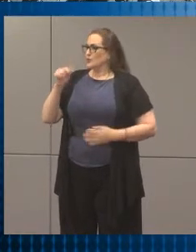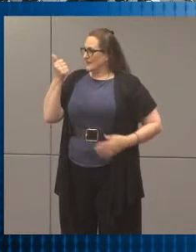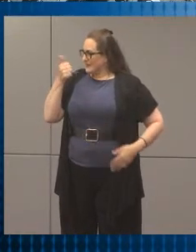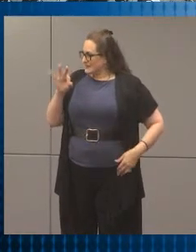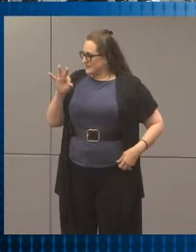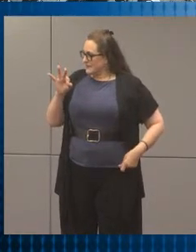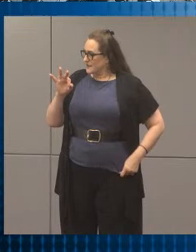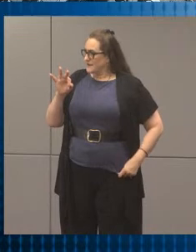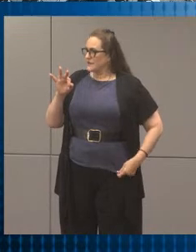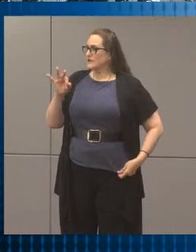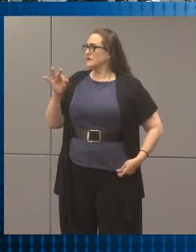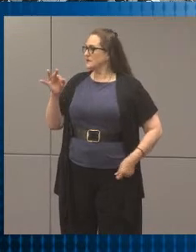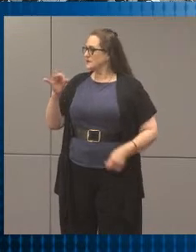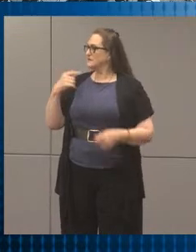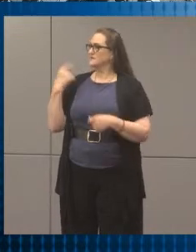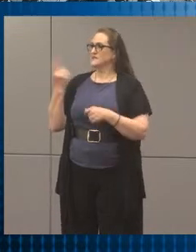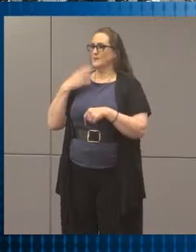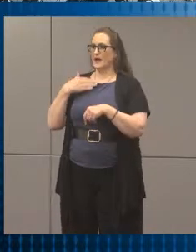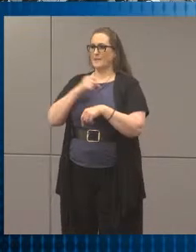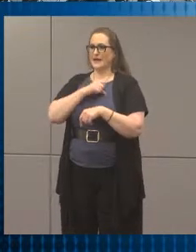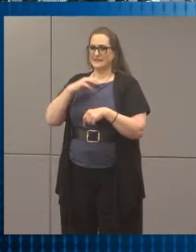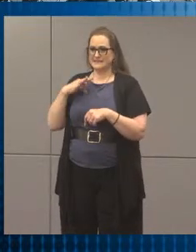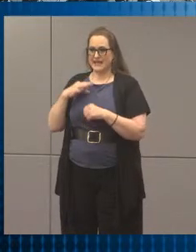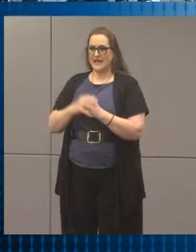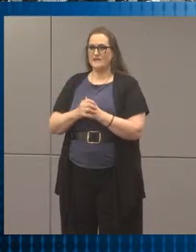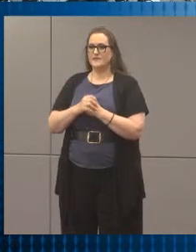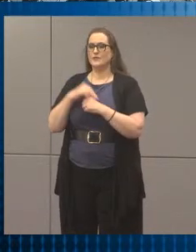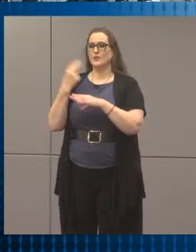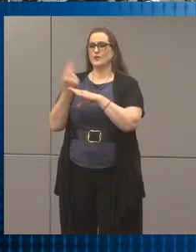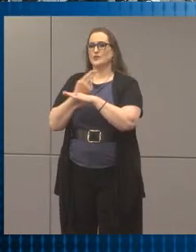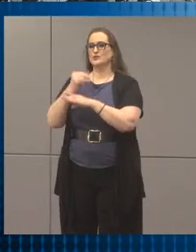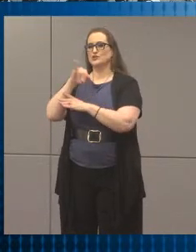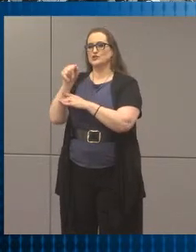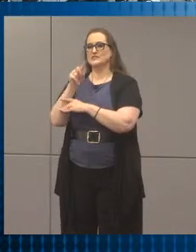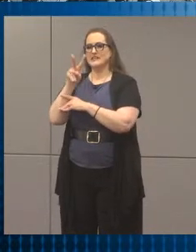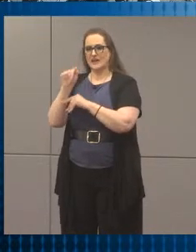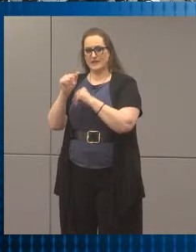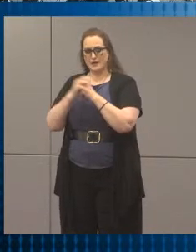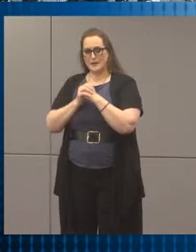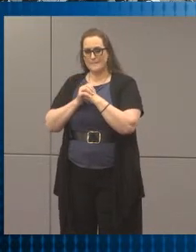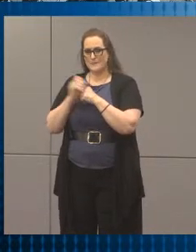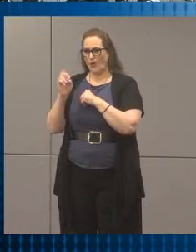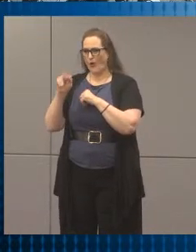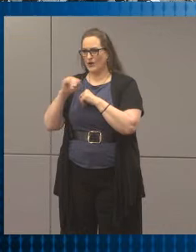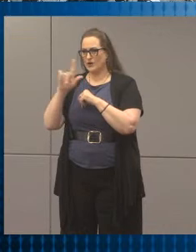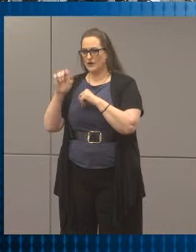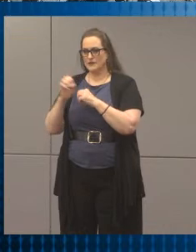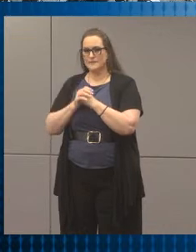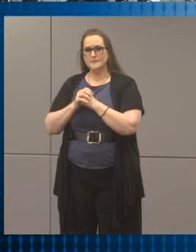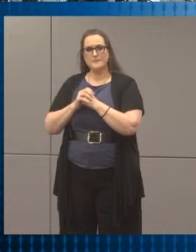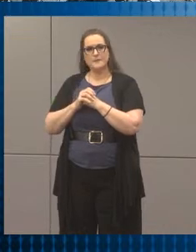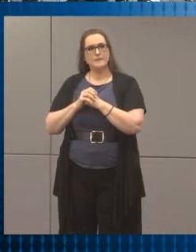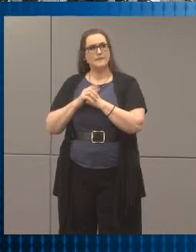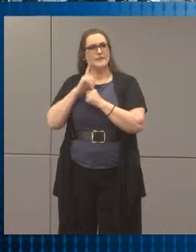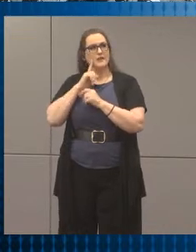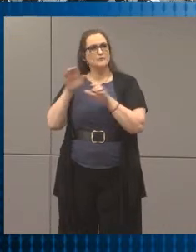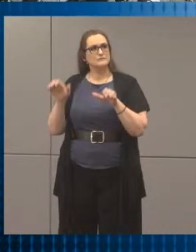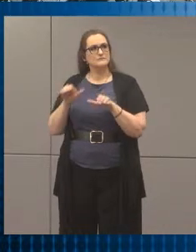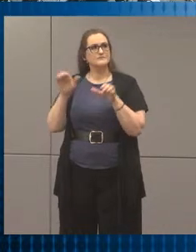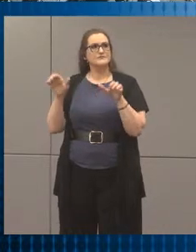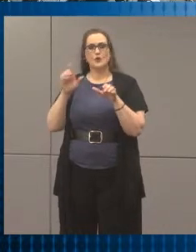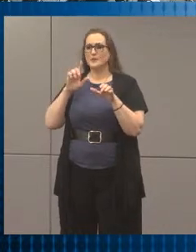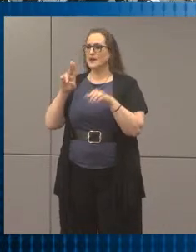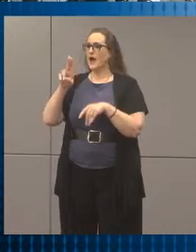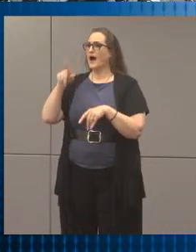2019, someone on my staff, we were using Java, Oracle Java, and was performing an